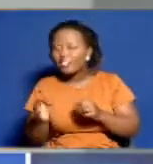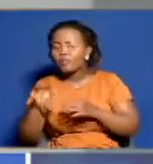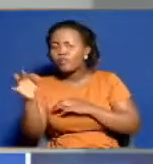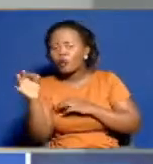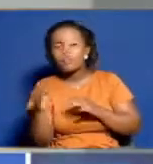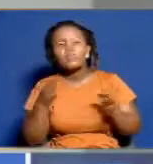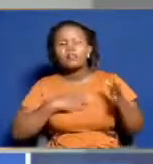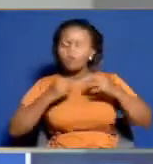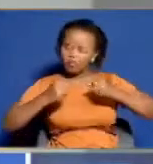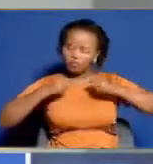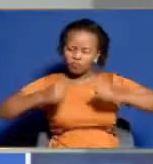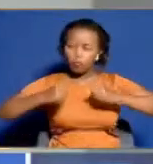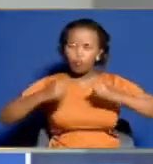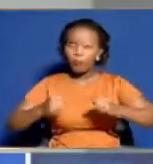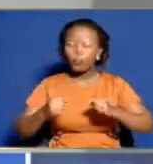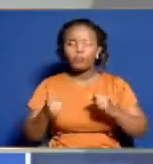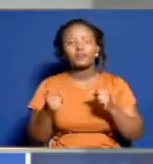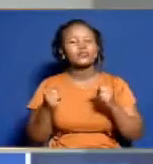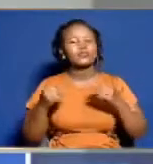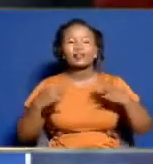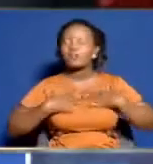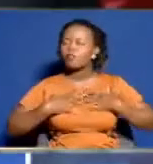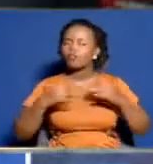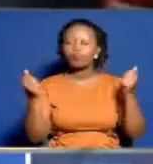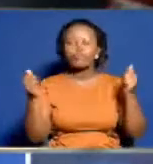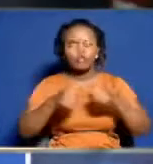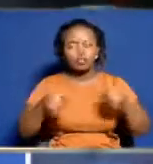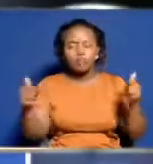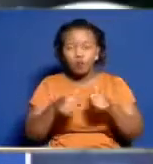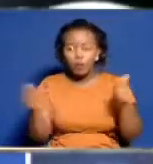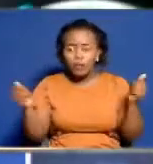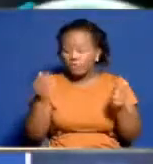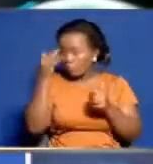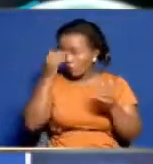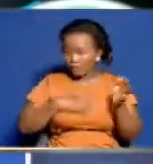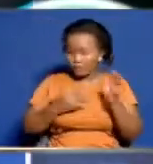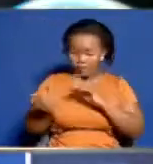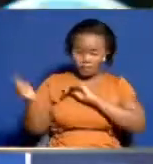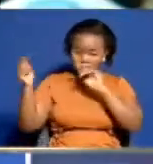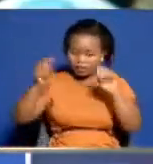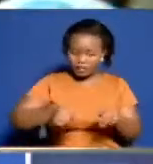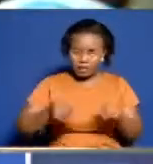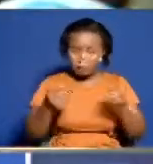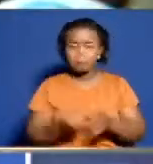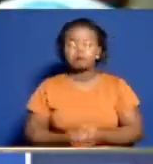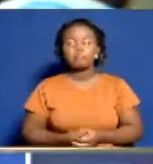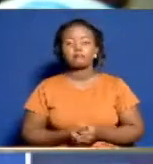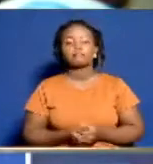fit as a fiddle, and I'm here.